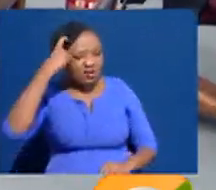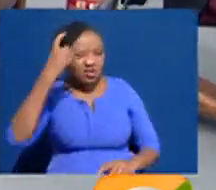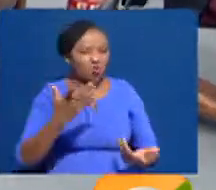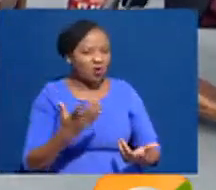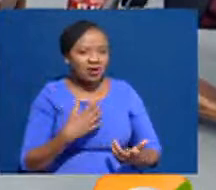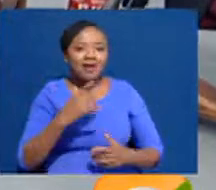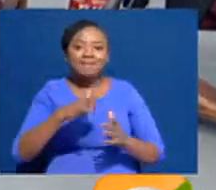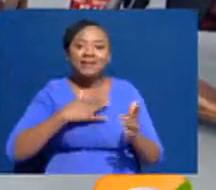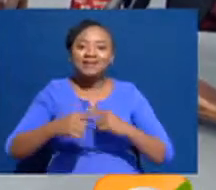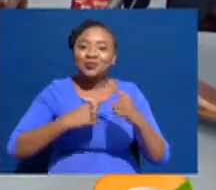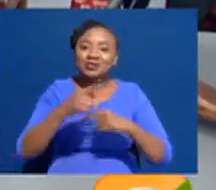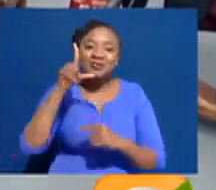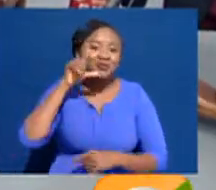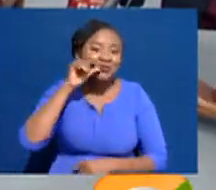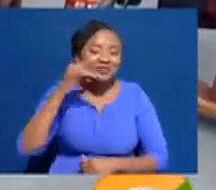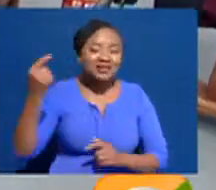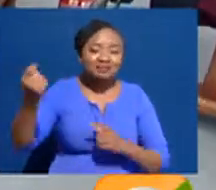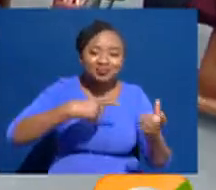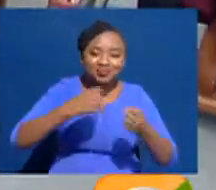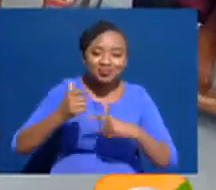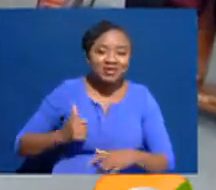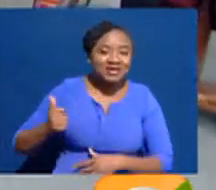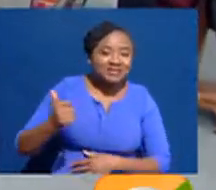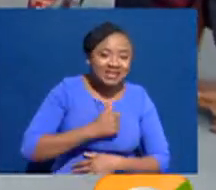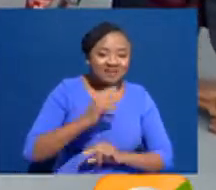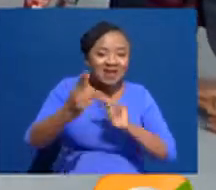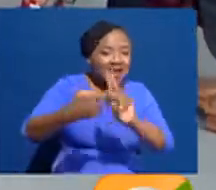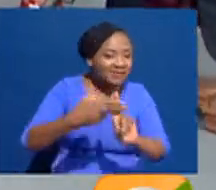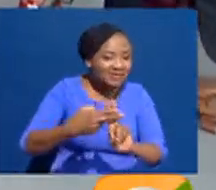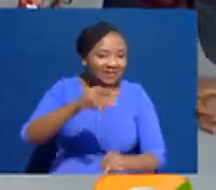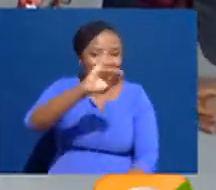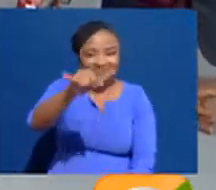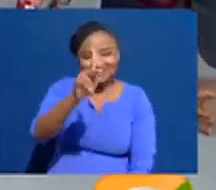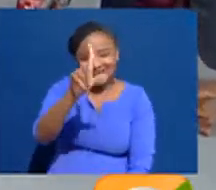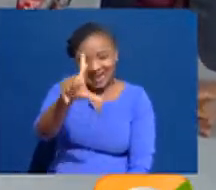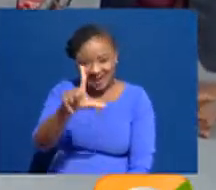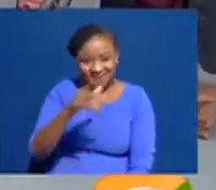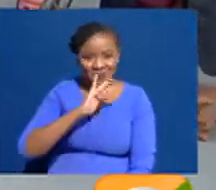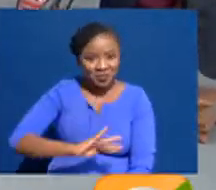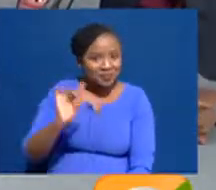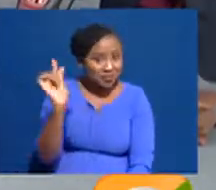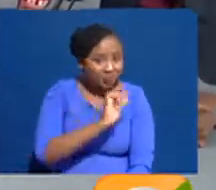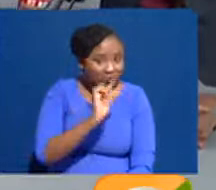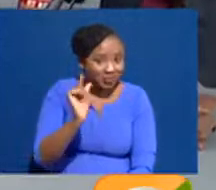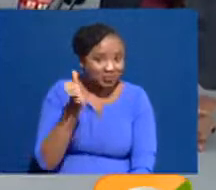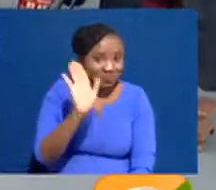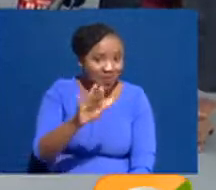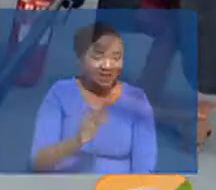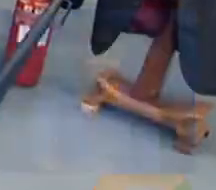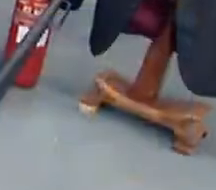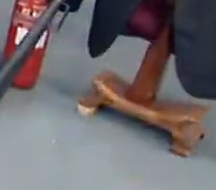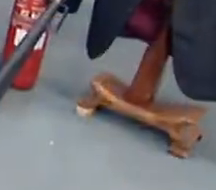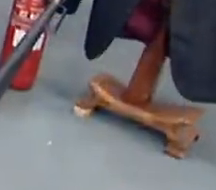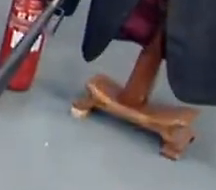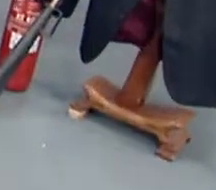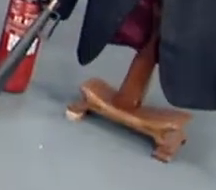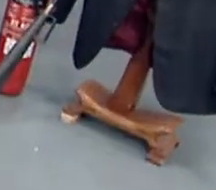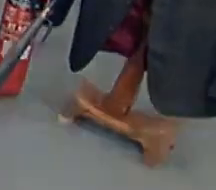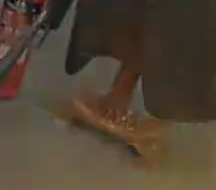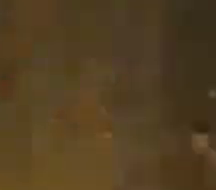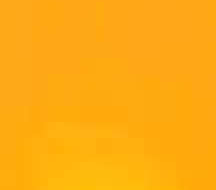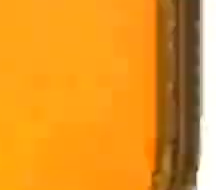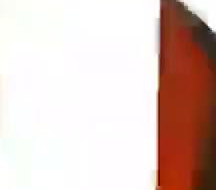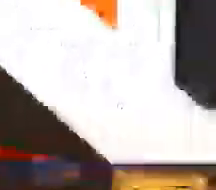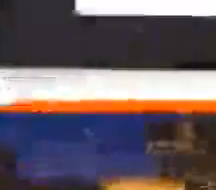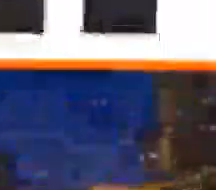Keep tweeting at Kunanka Jeff, at Citizen TV Kenya, the hashtag. JKLIVE. JKLIVE takes a break. We'll be back in a moment.